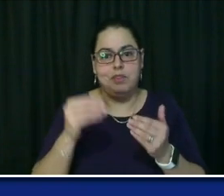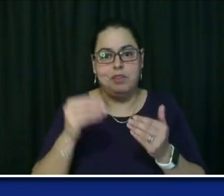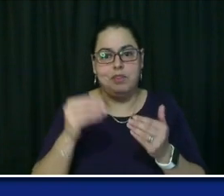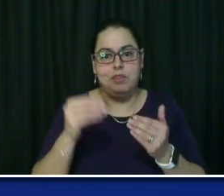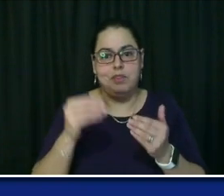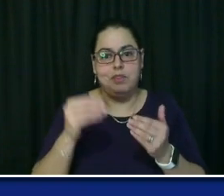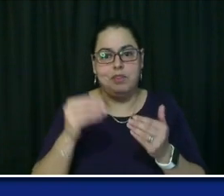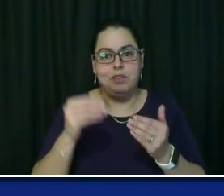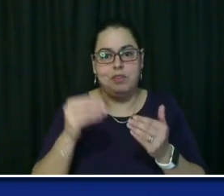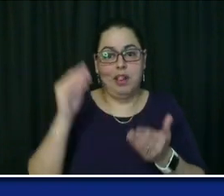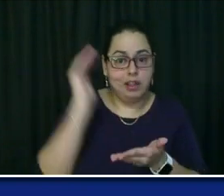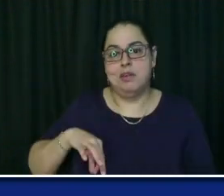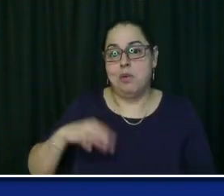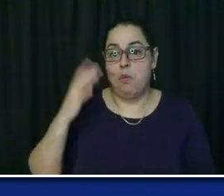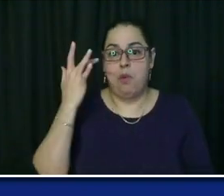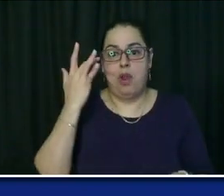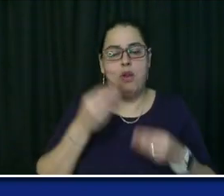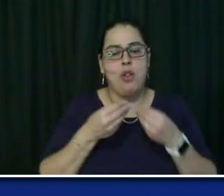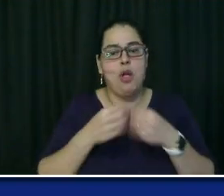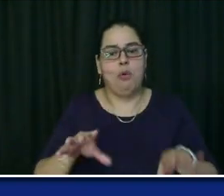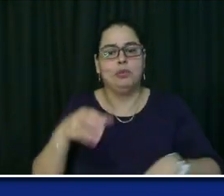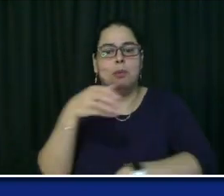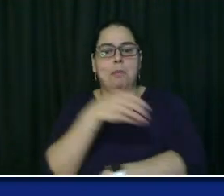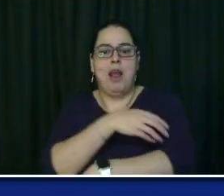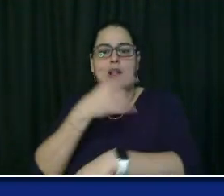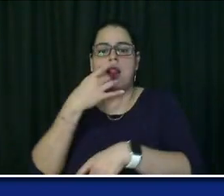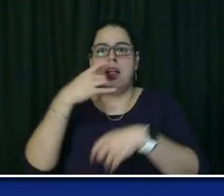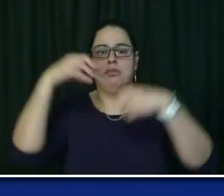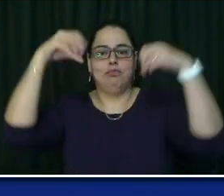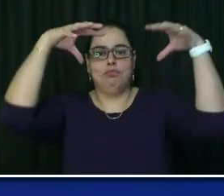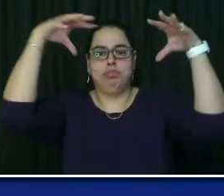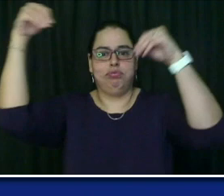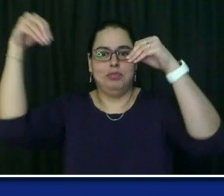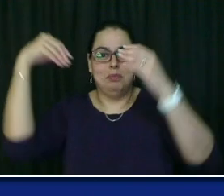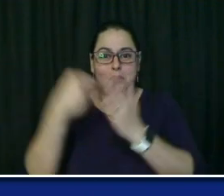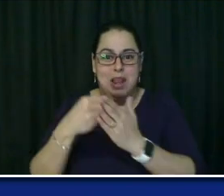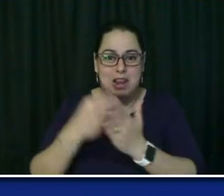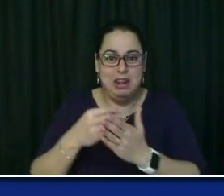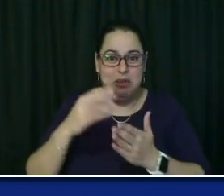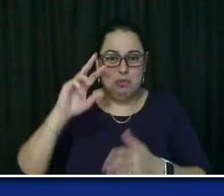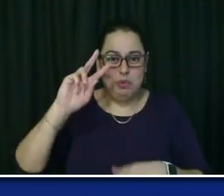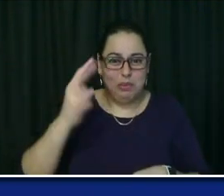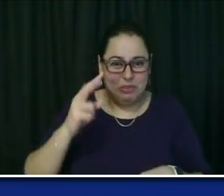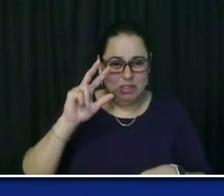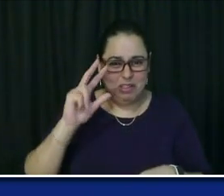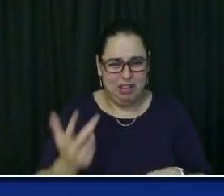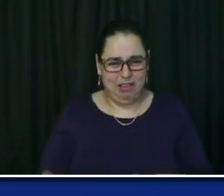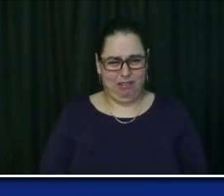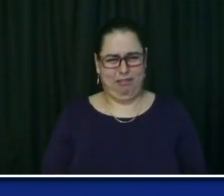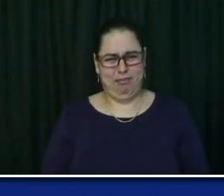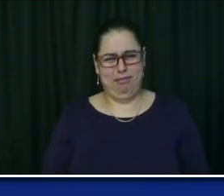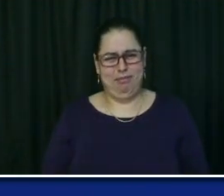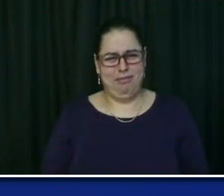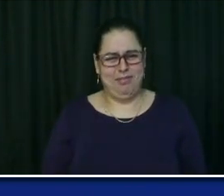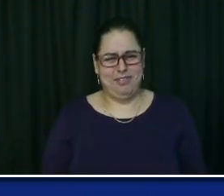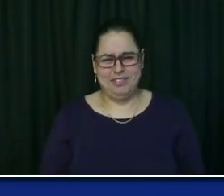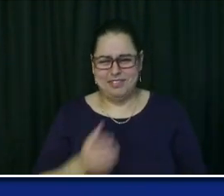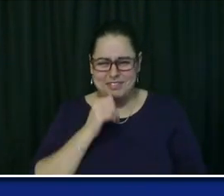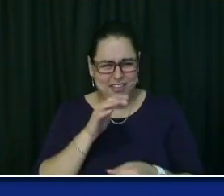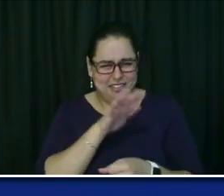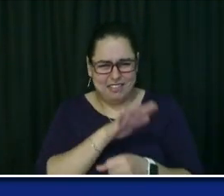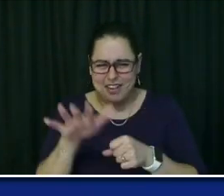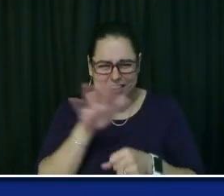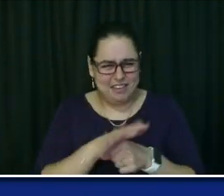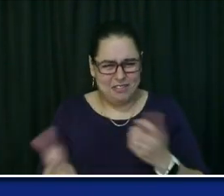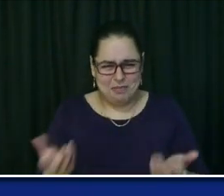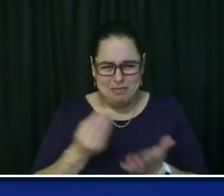an acceptable number of reduction for the pain and suffering that Westchester residents went through. We're going to register that complaint with